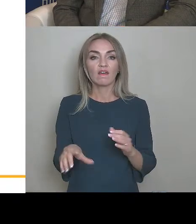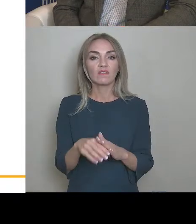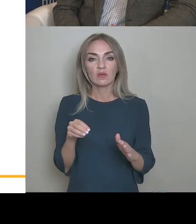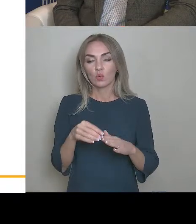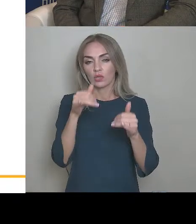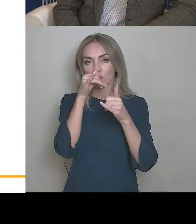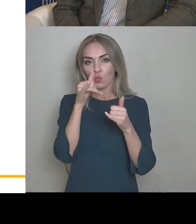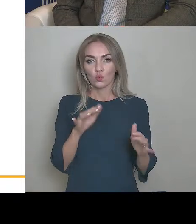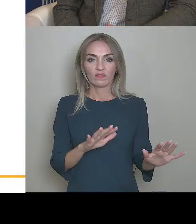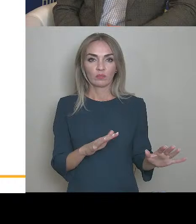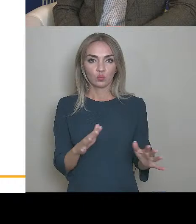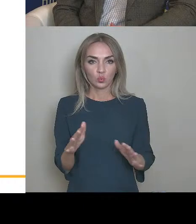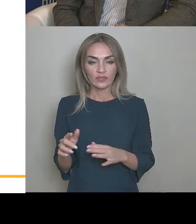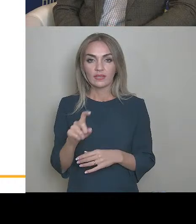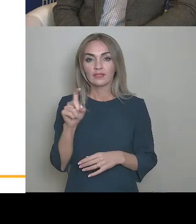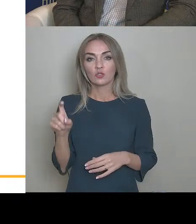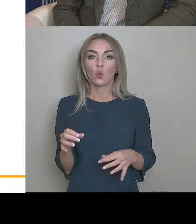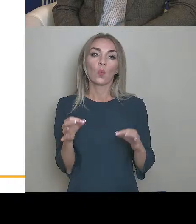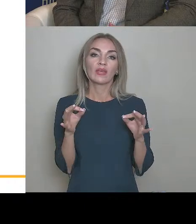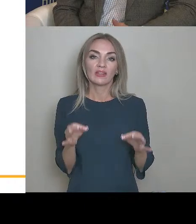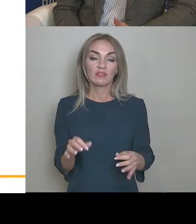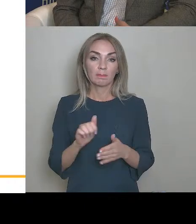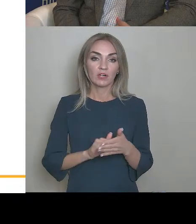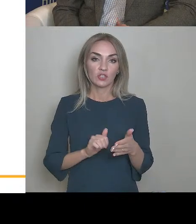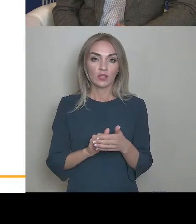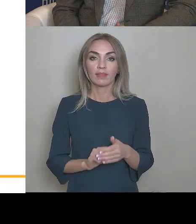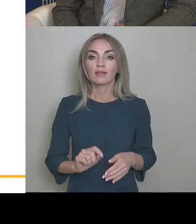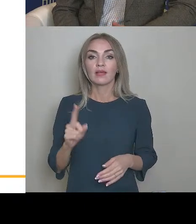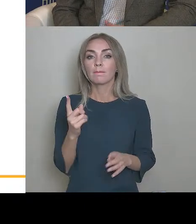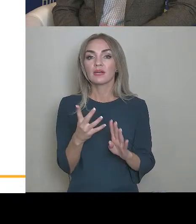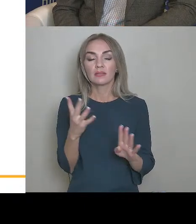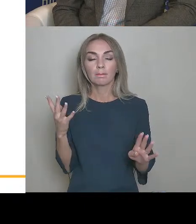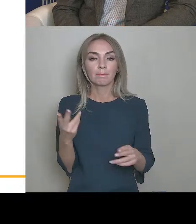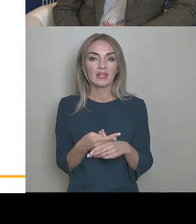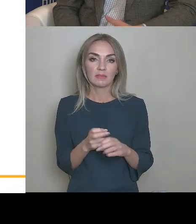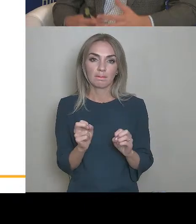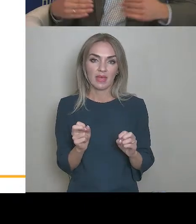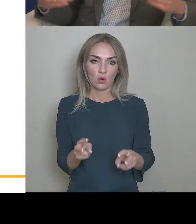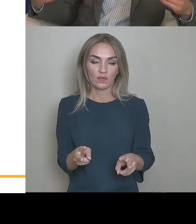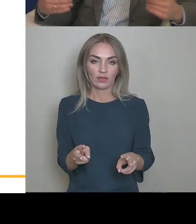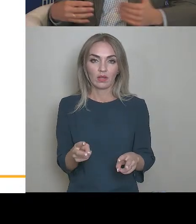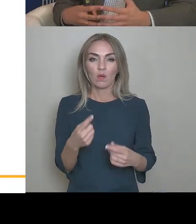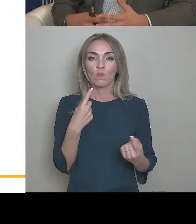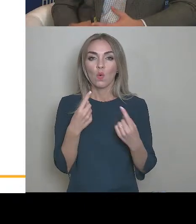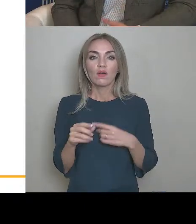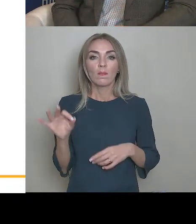to appoint the elections at certain territories where the elections cannot